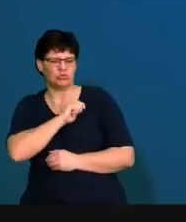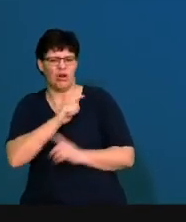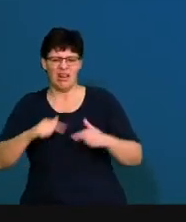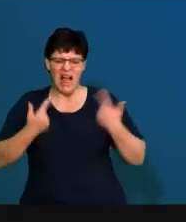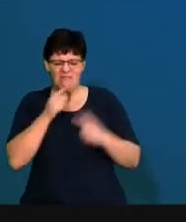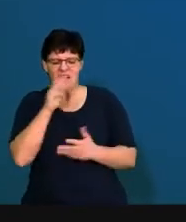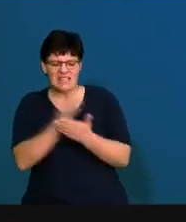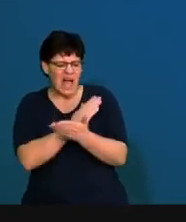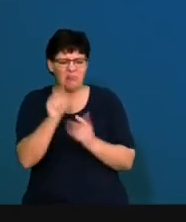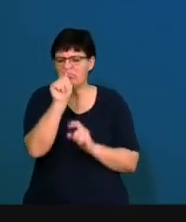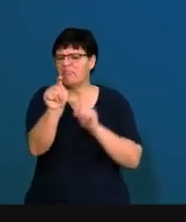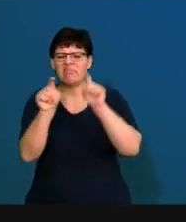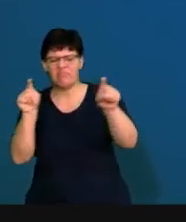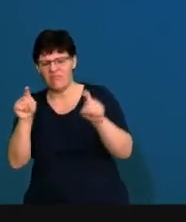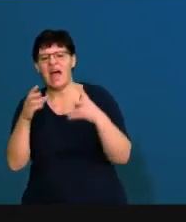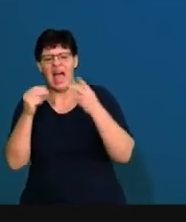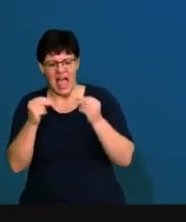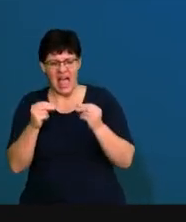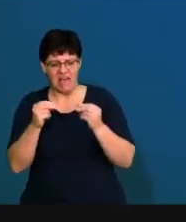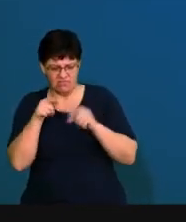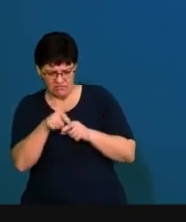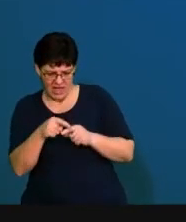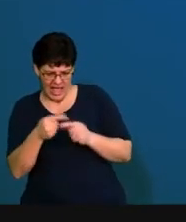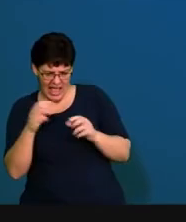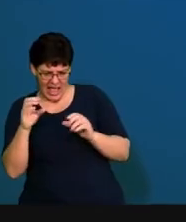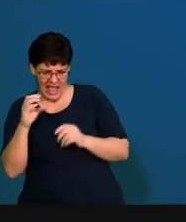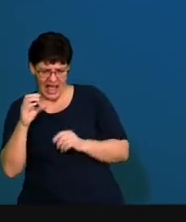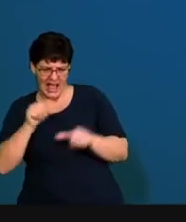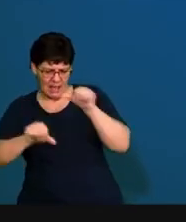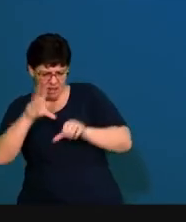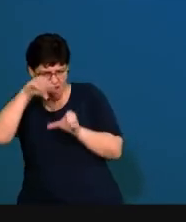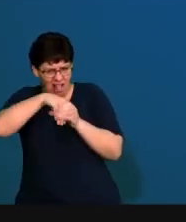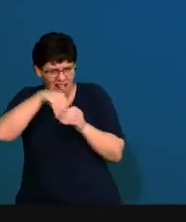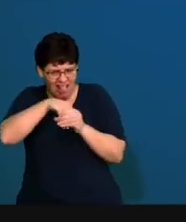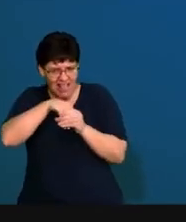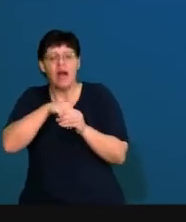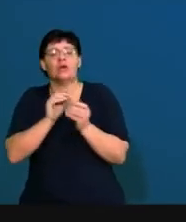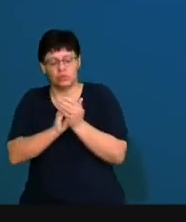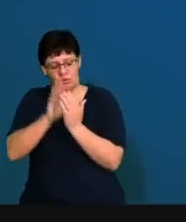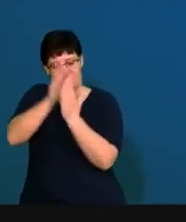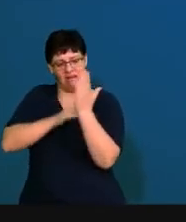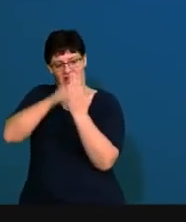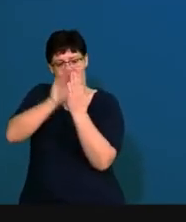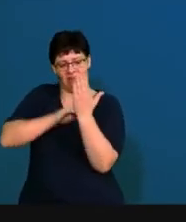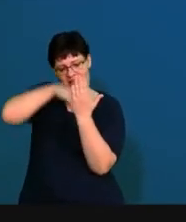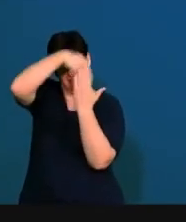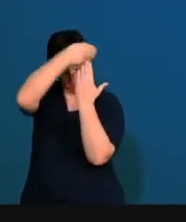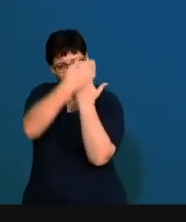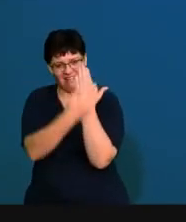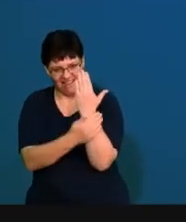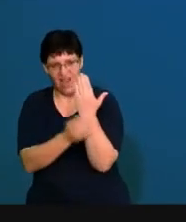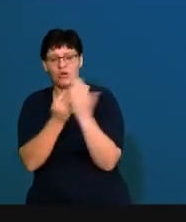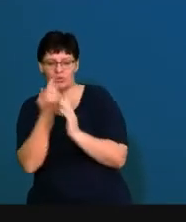some of the materials that have got certain physical and chemical properties are used to improve